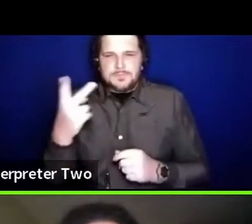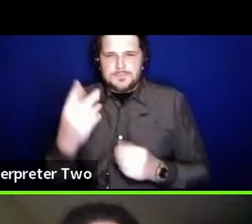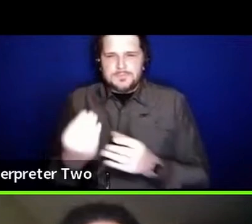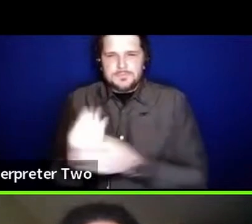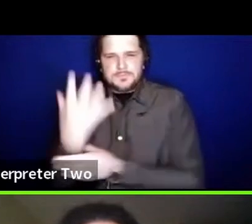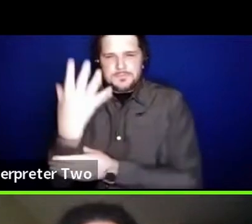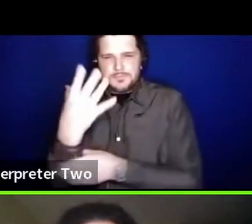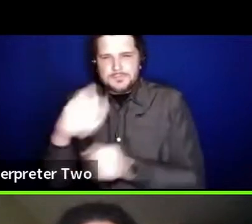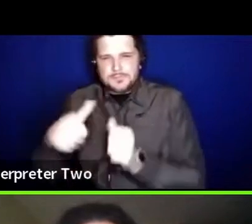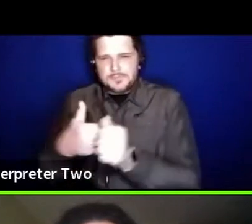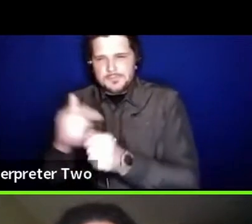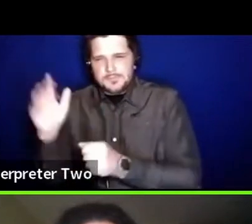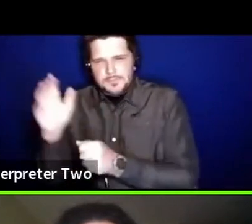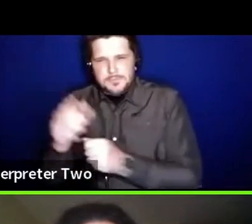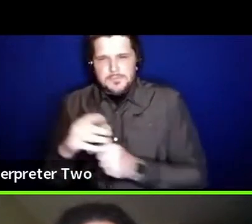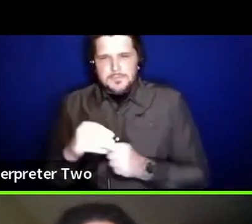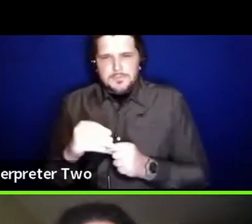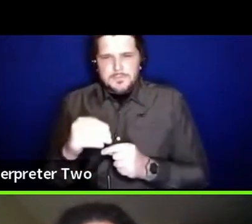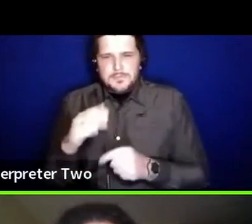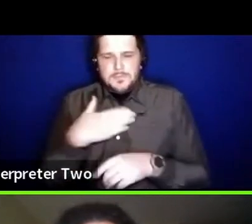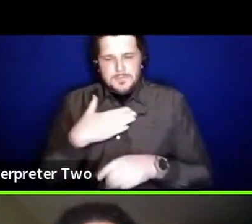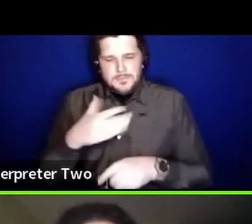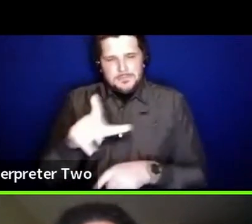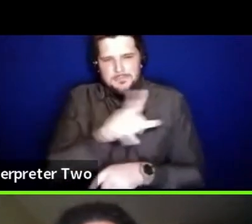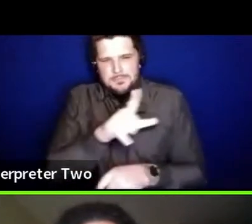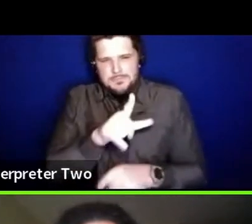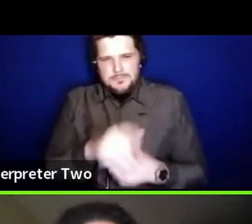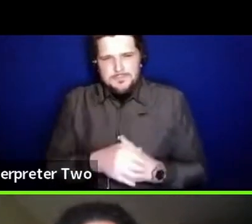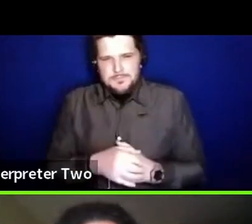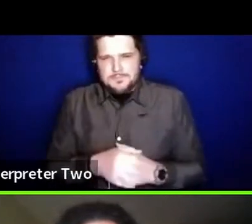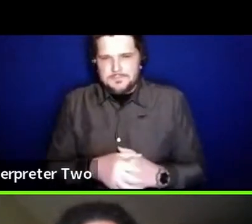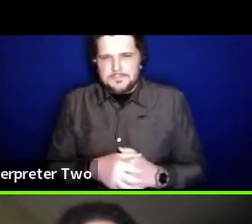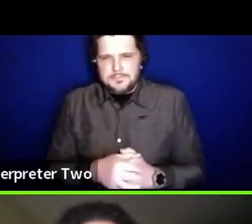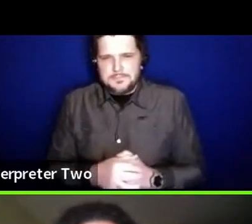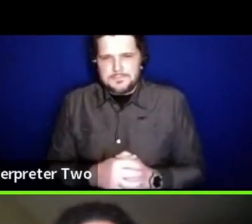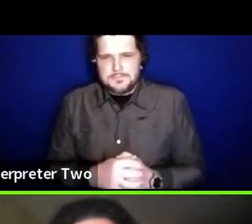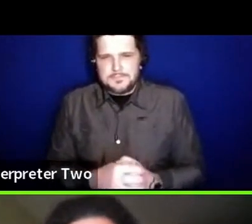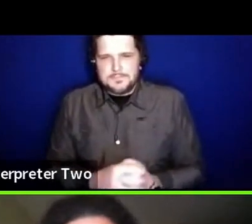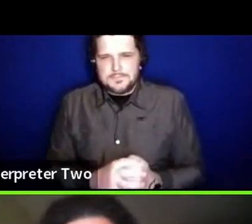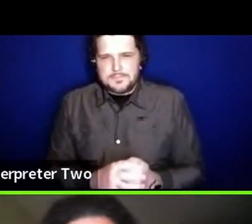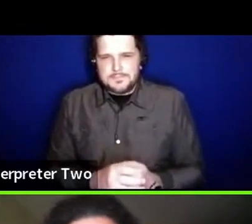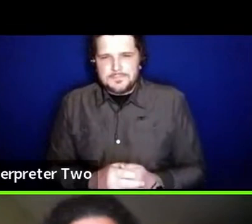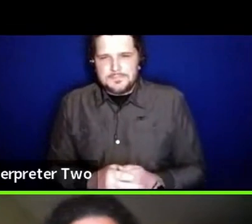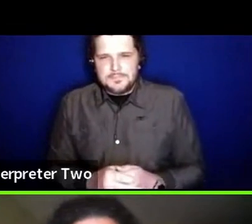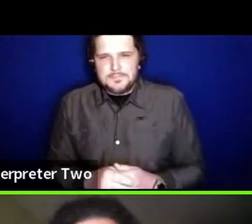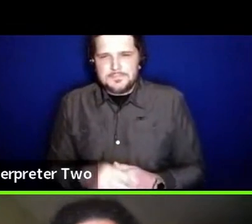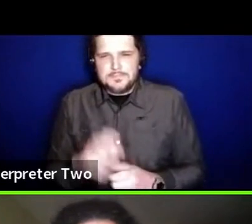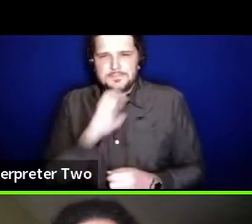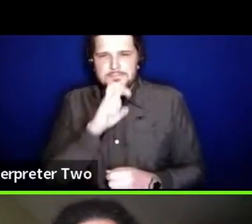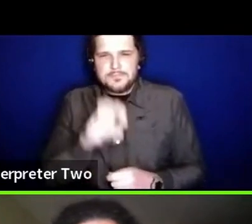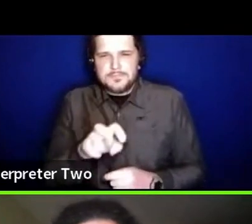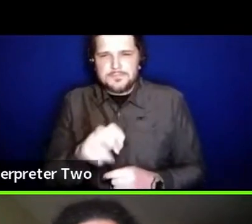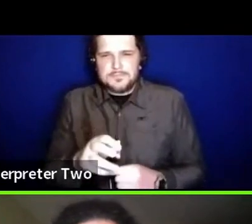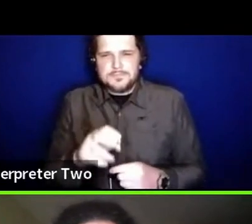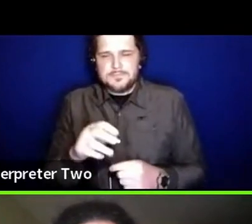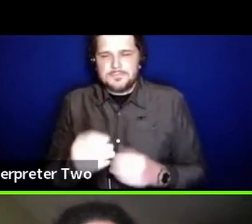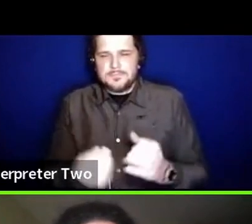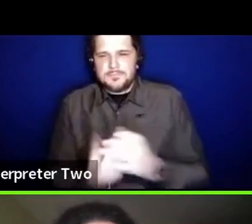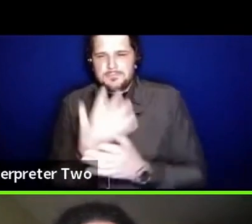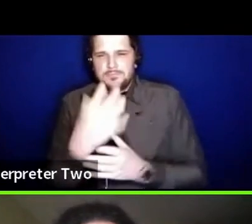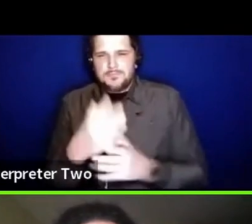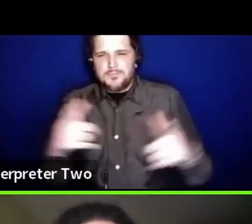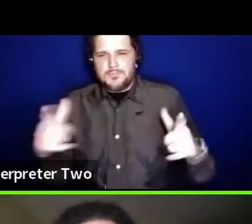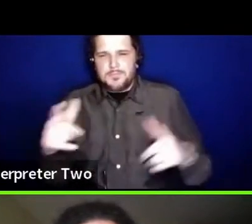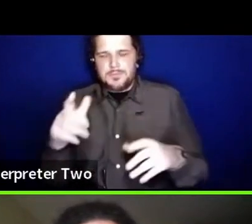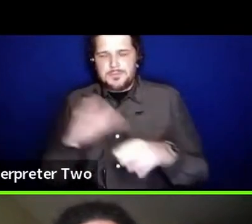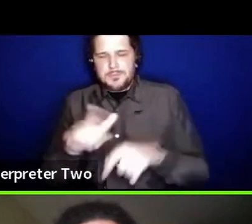plant to my left, and a snake plant, a big snake plant to my